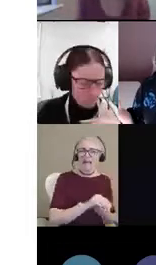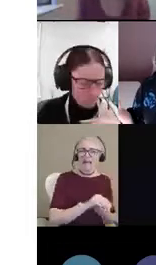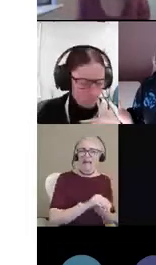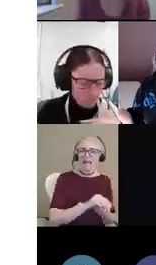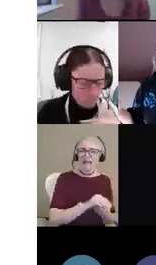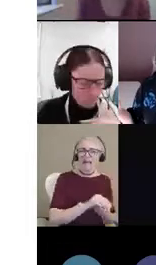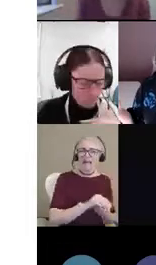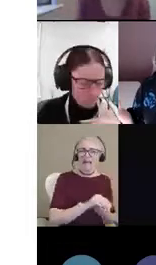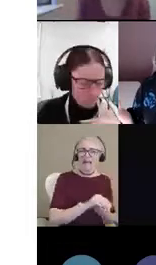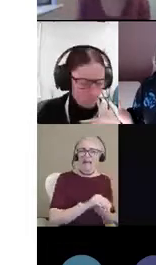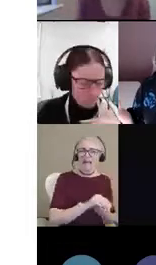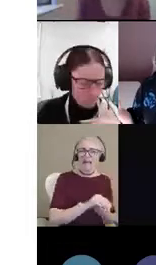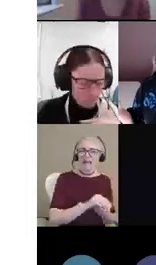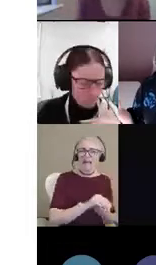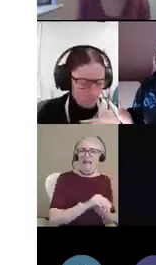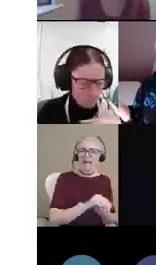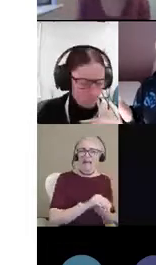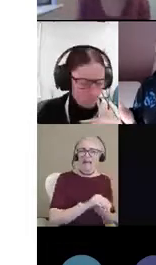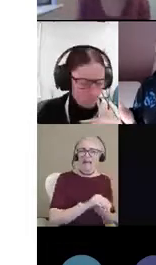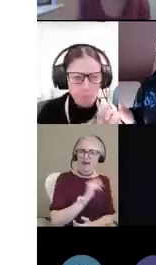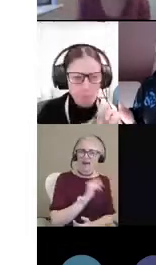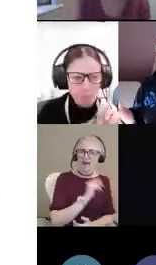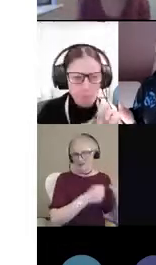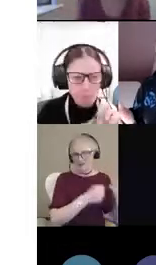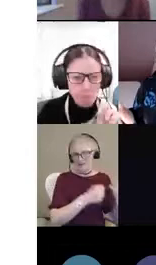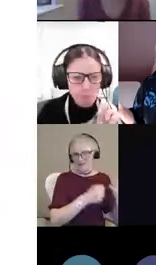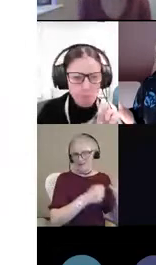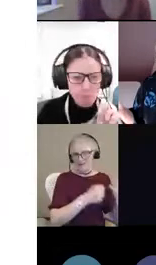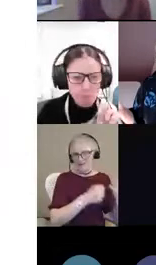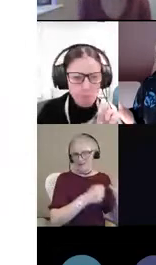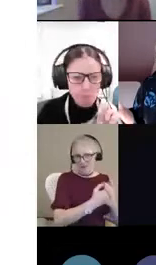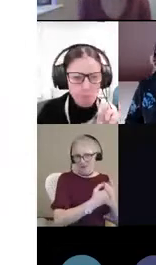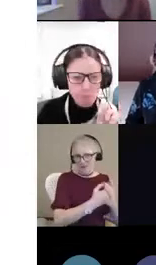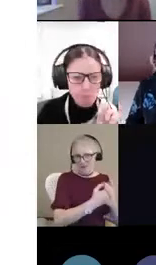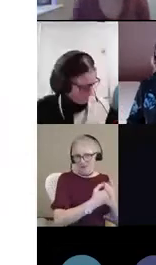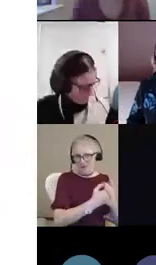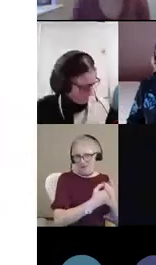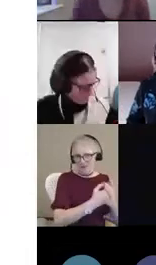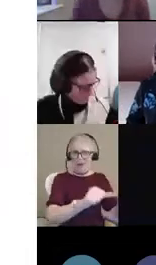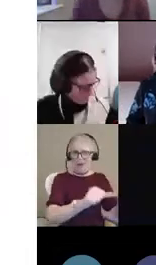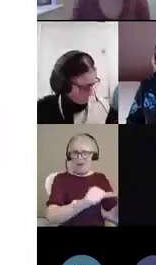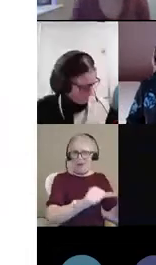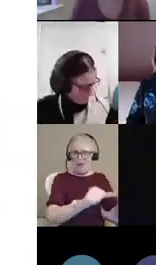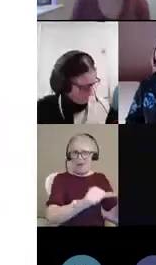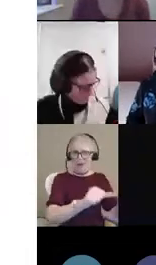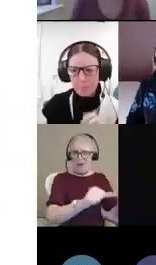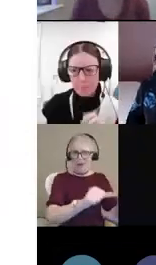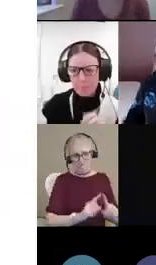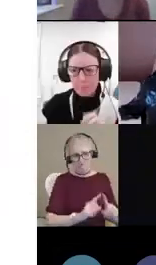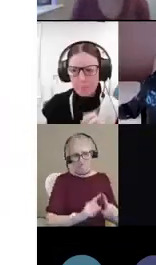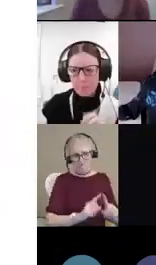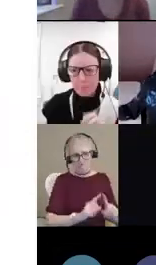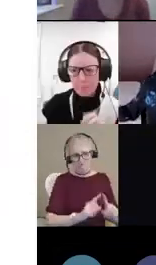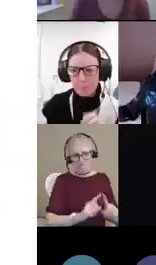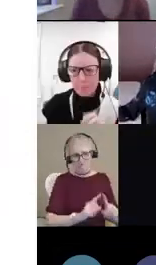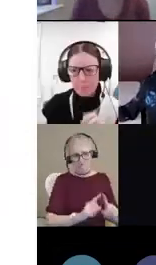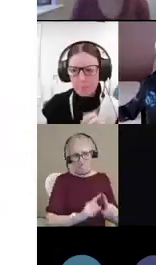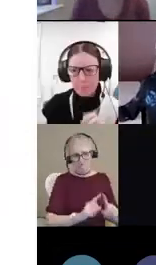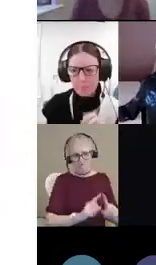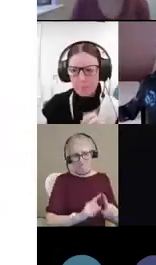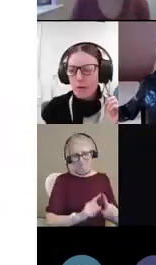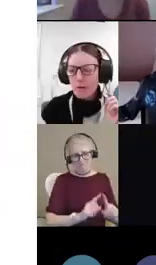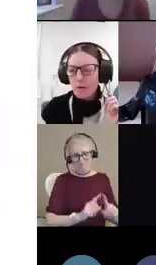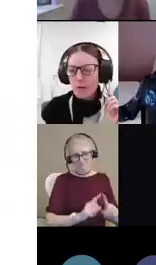and also obviously we've got Evolve and Domino and Lecture Tora, which are some of the tools that we look at more specifically in our